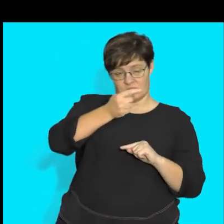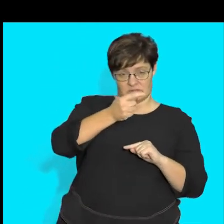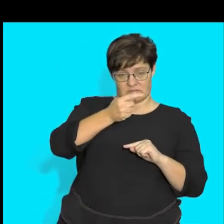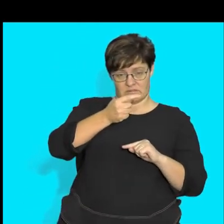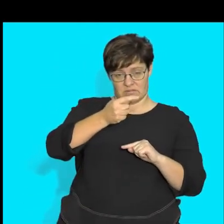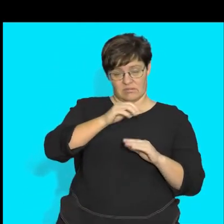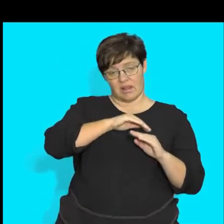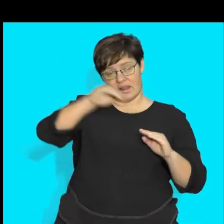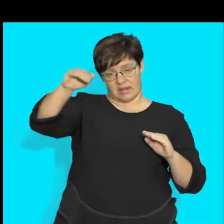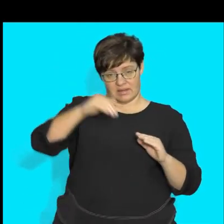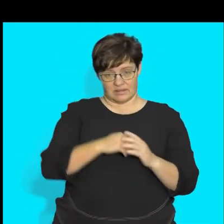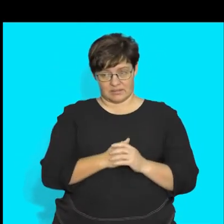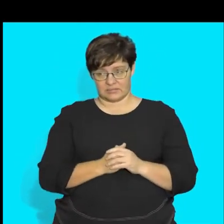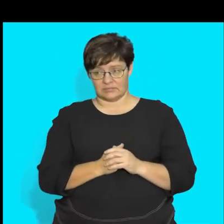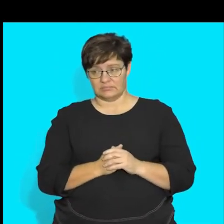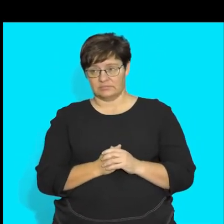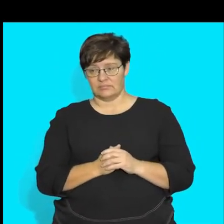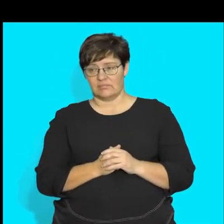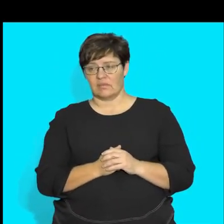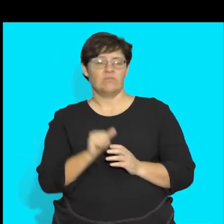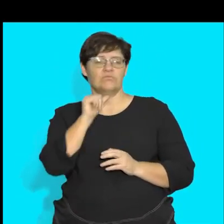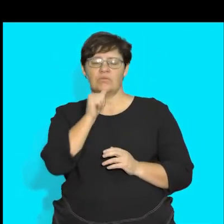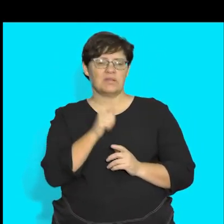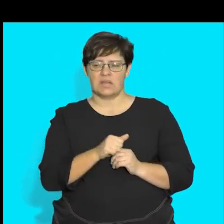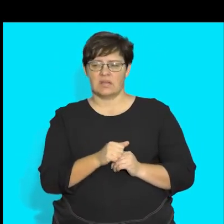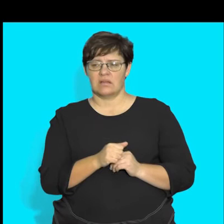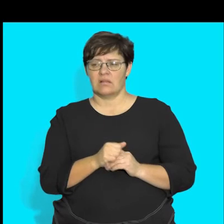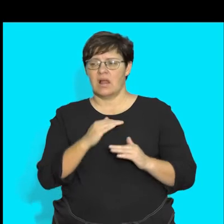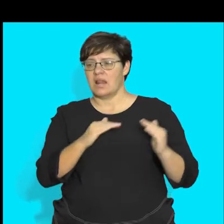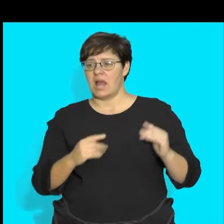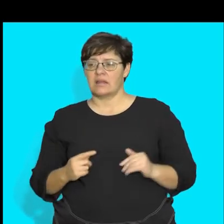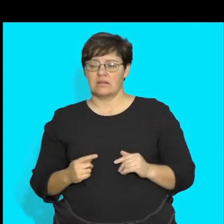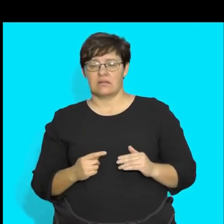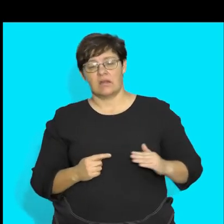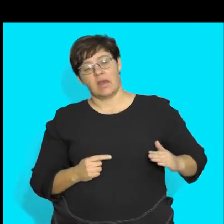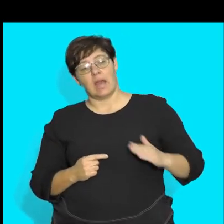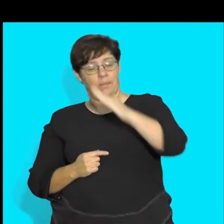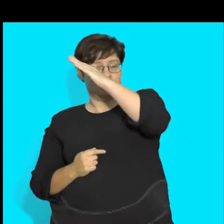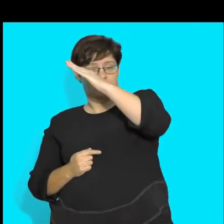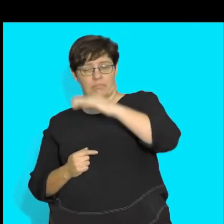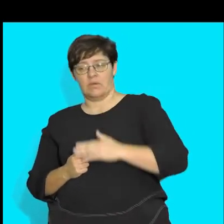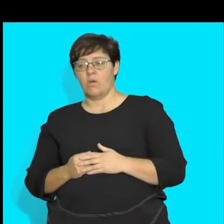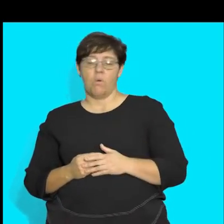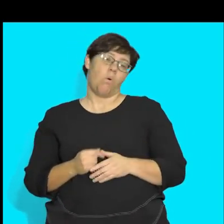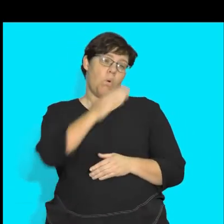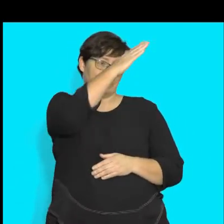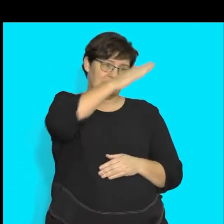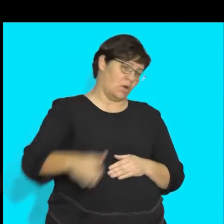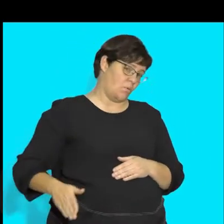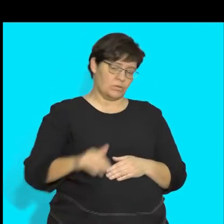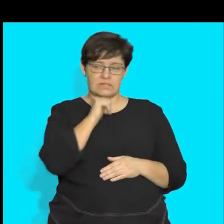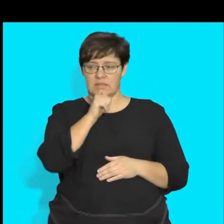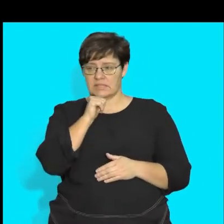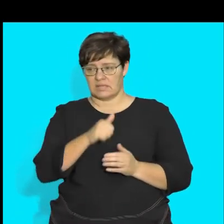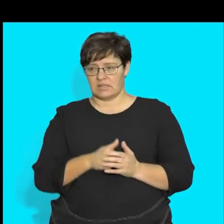an anti-clockwise direction. It doesn't matter if the line is going up or the line is going down. I'm always